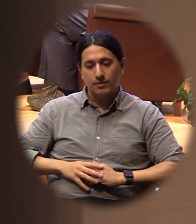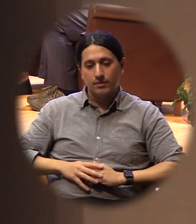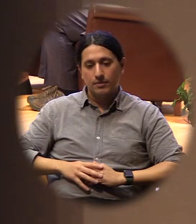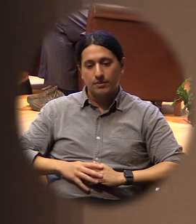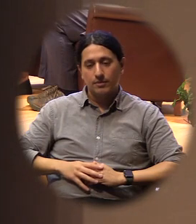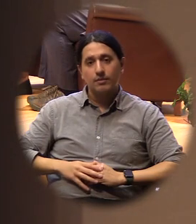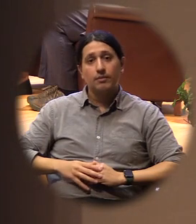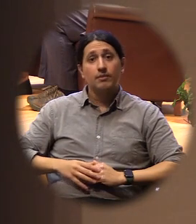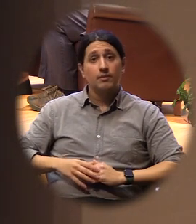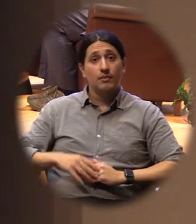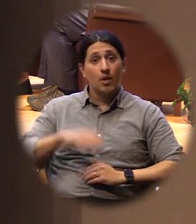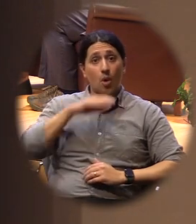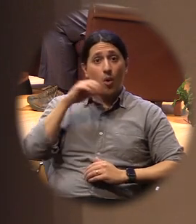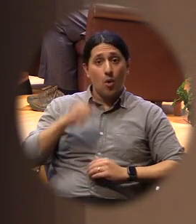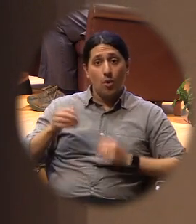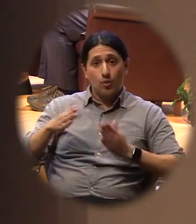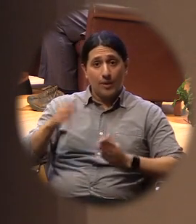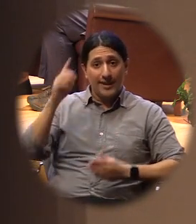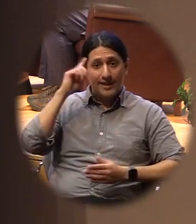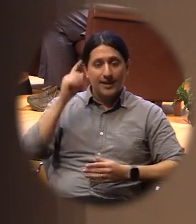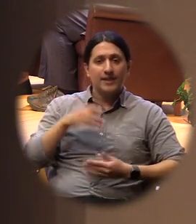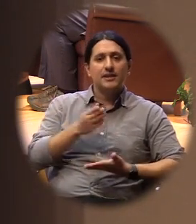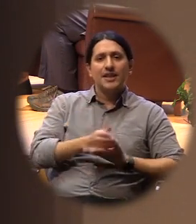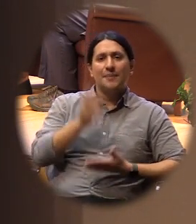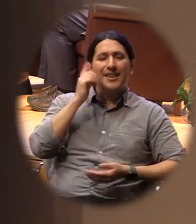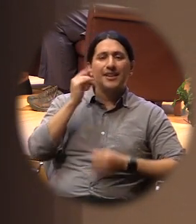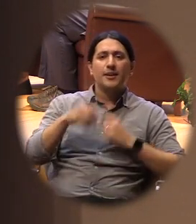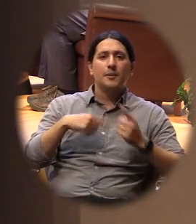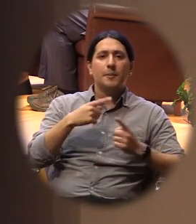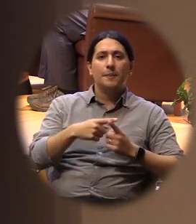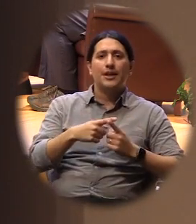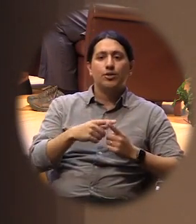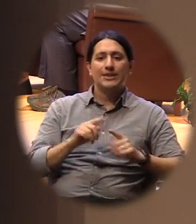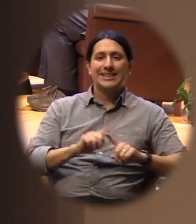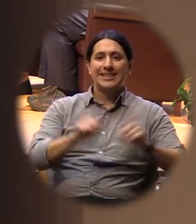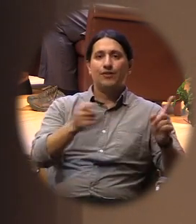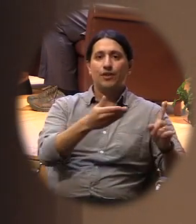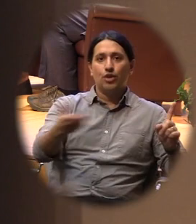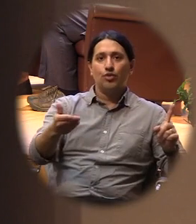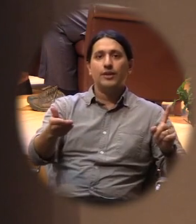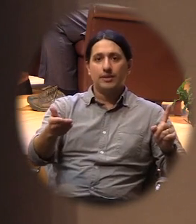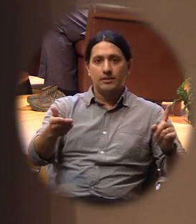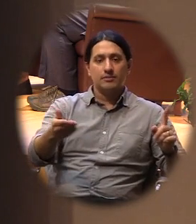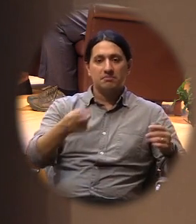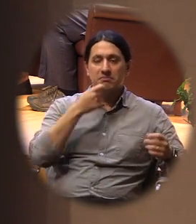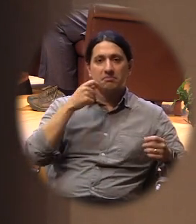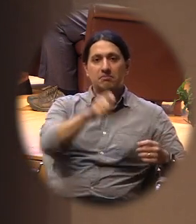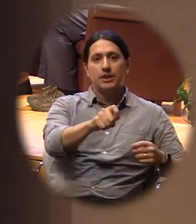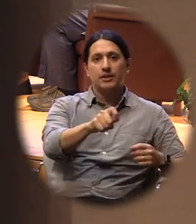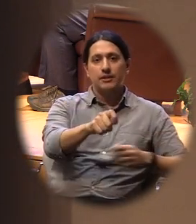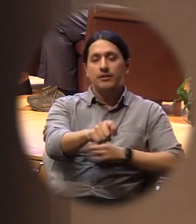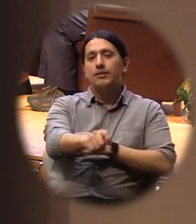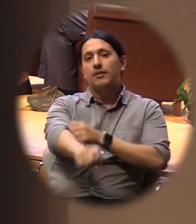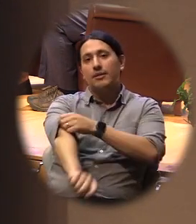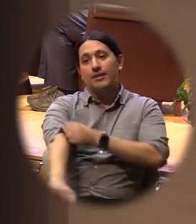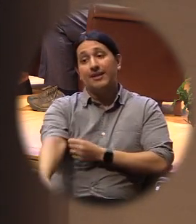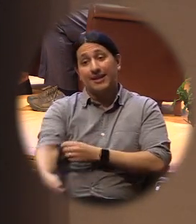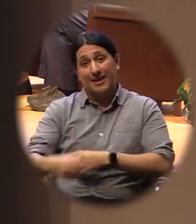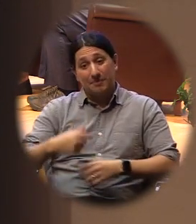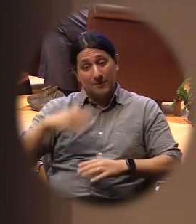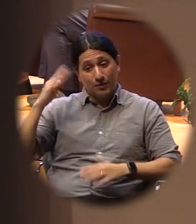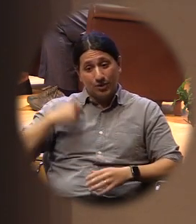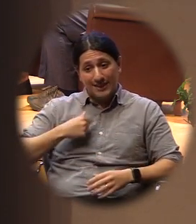static thing that happens and then you have it like you caught you caught it I used to say I caught feminism you know and there and now I'm